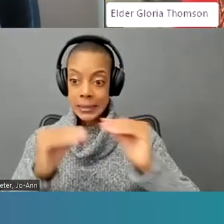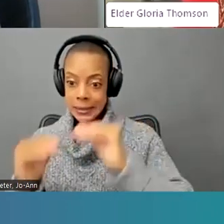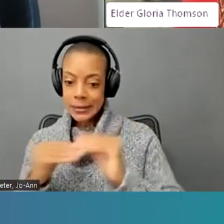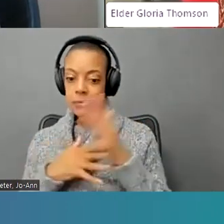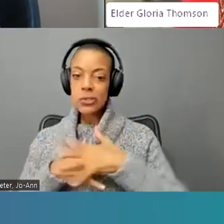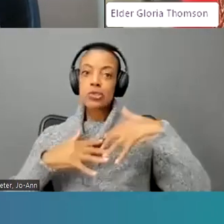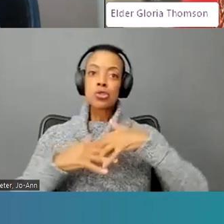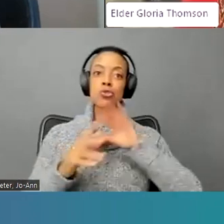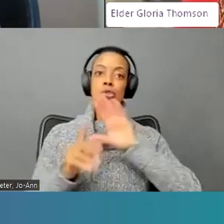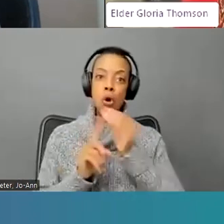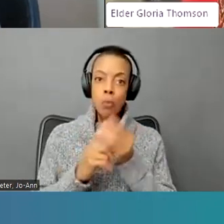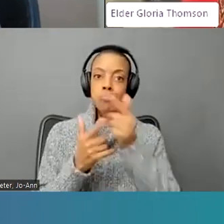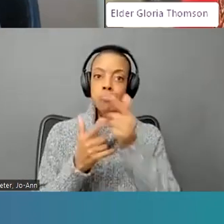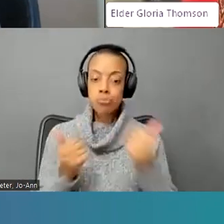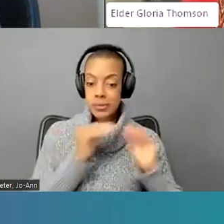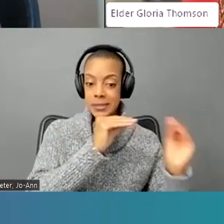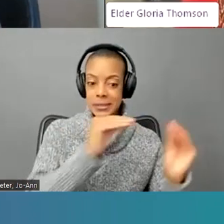person is